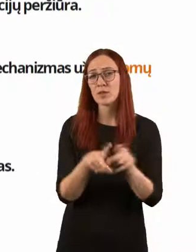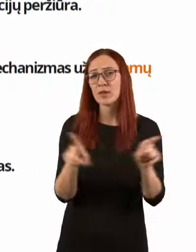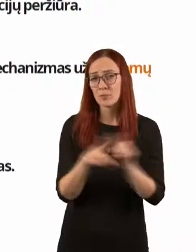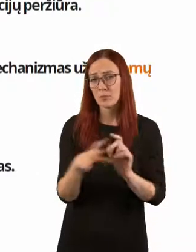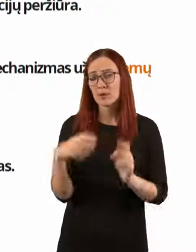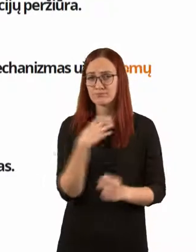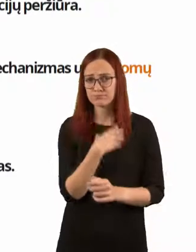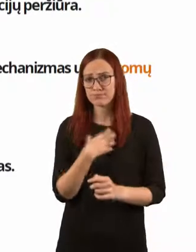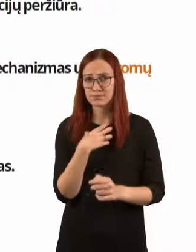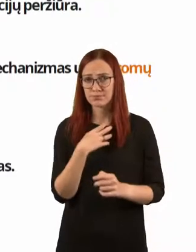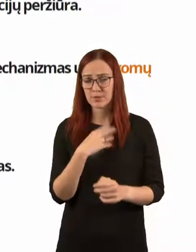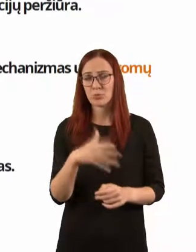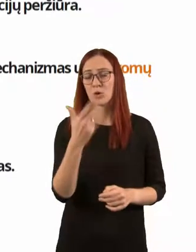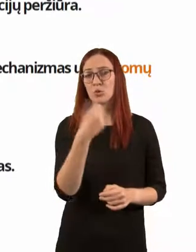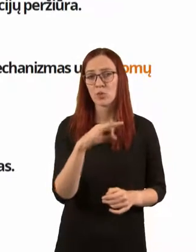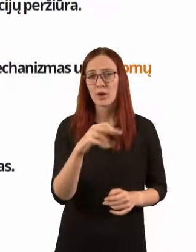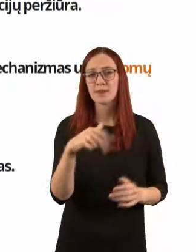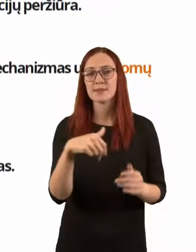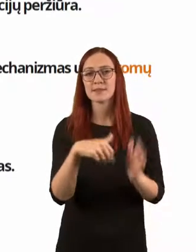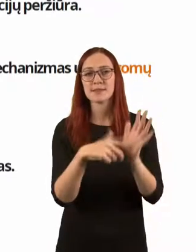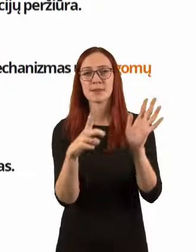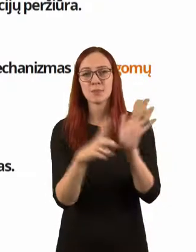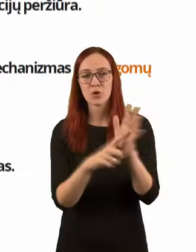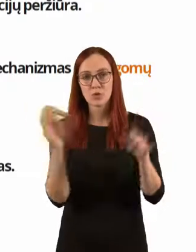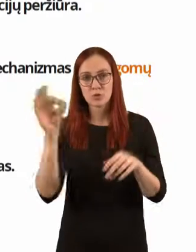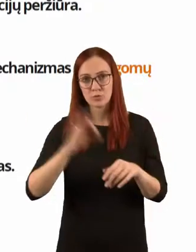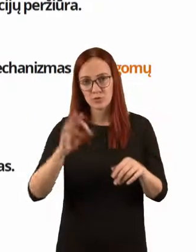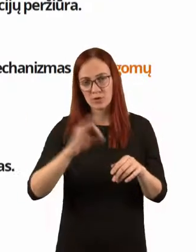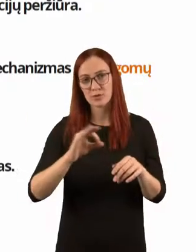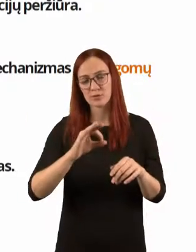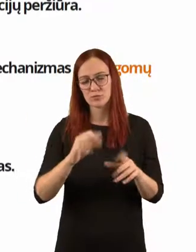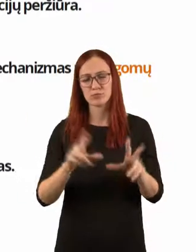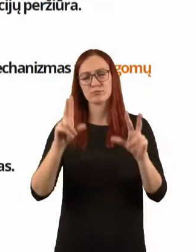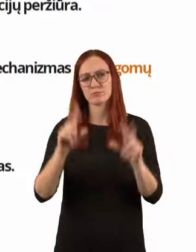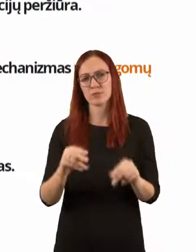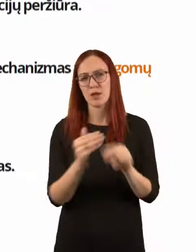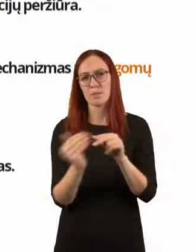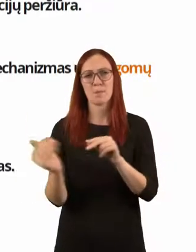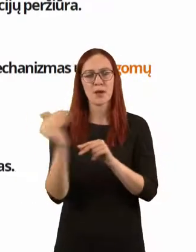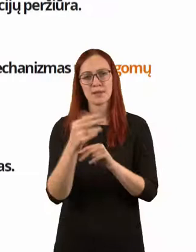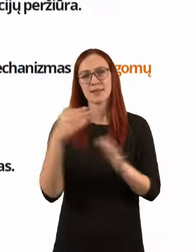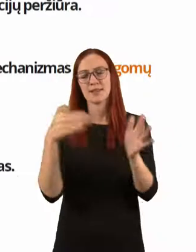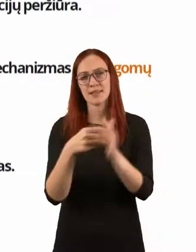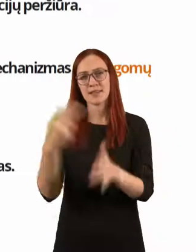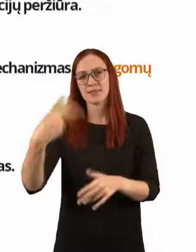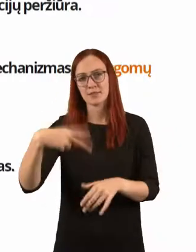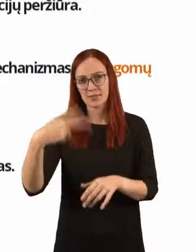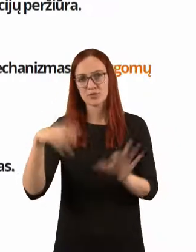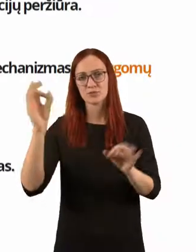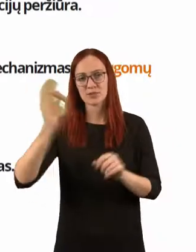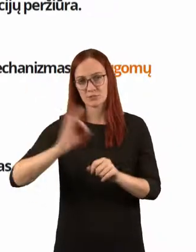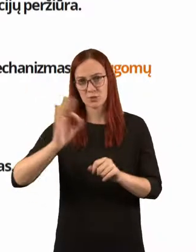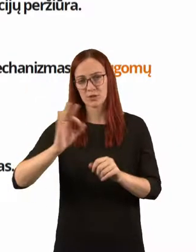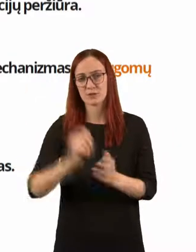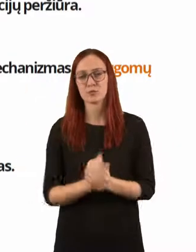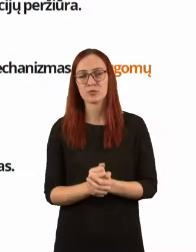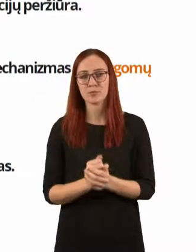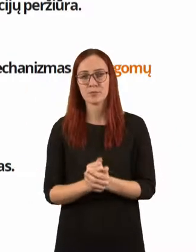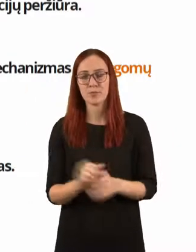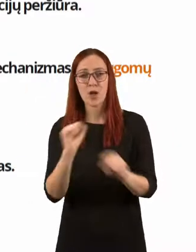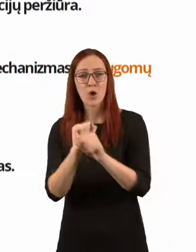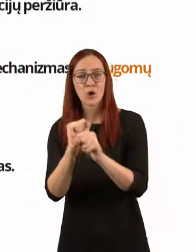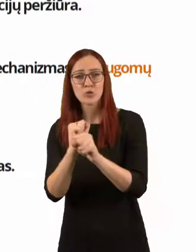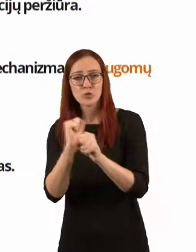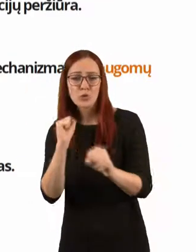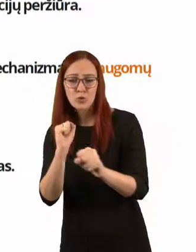China where we are going to participate. And the topic will be